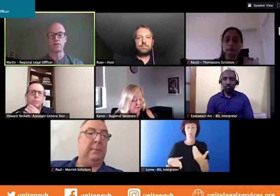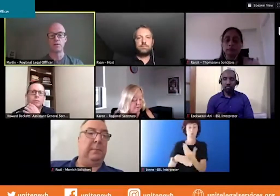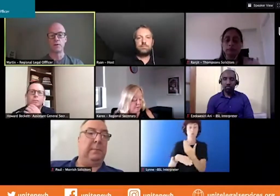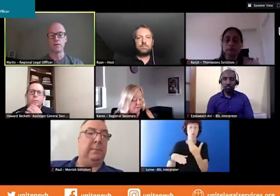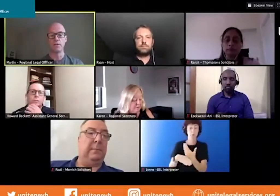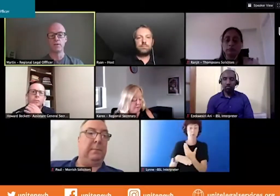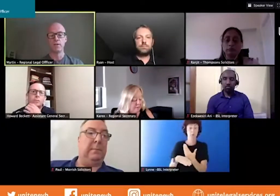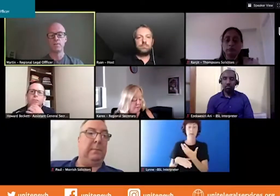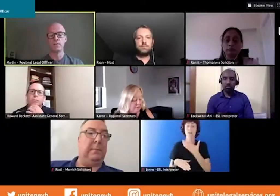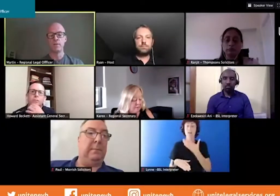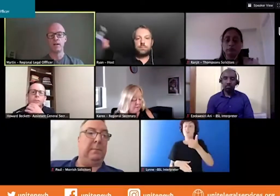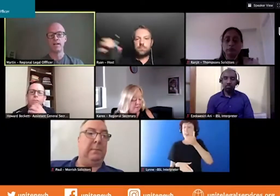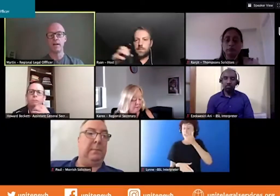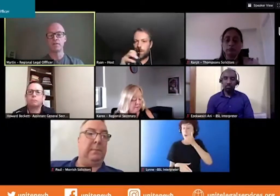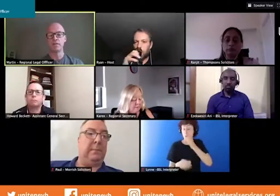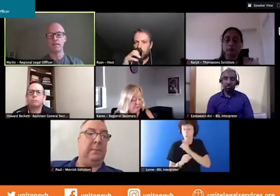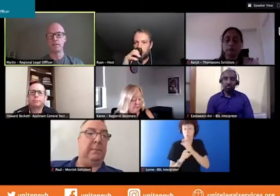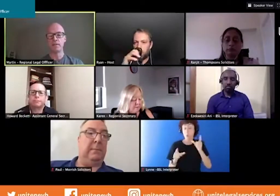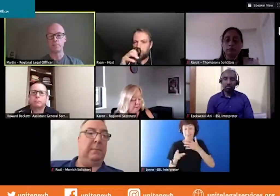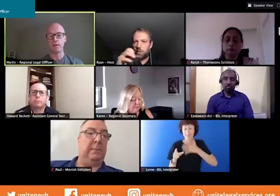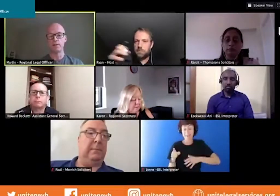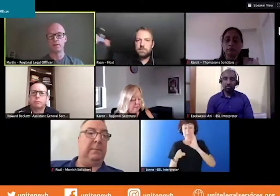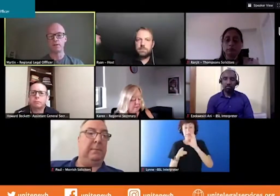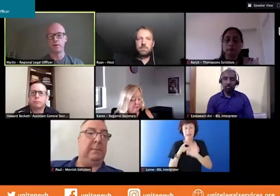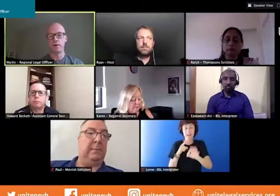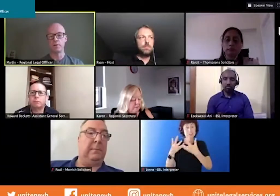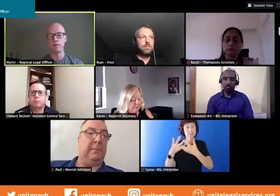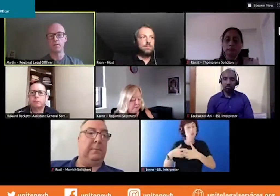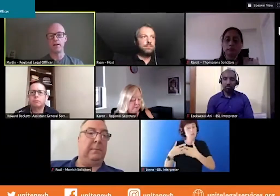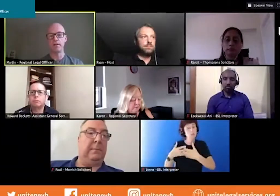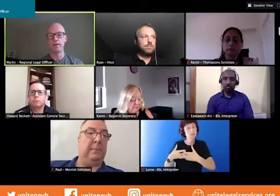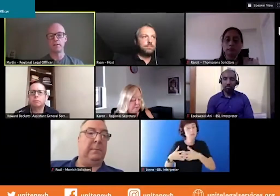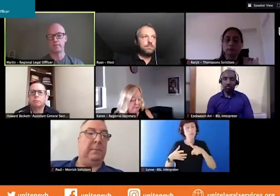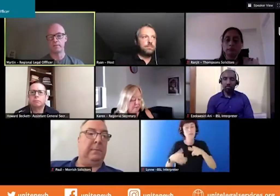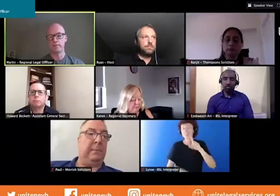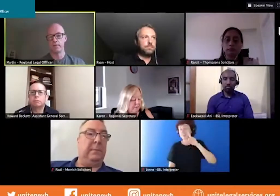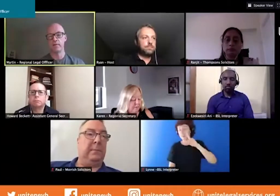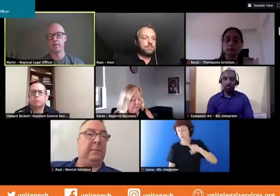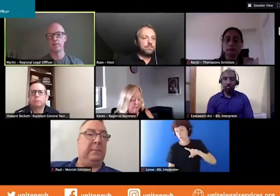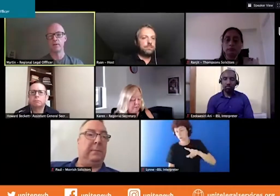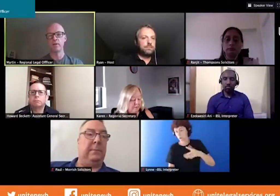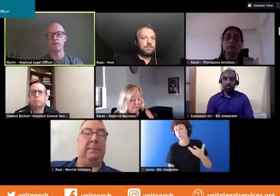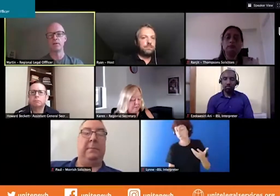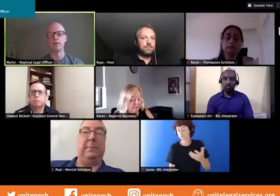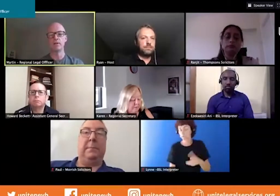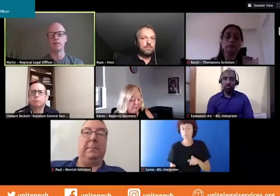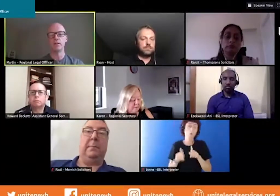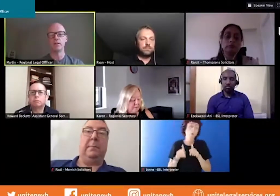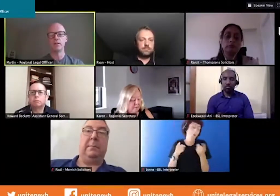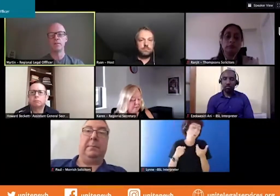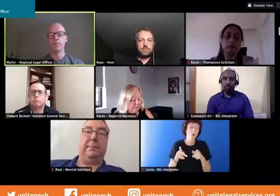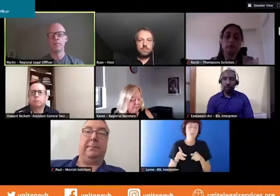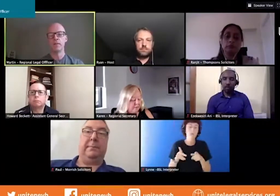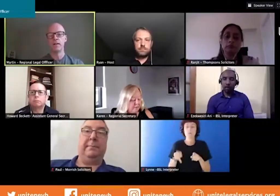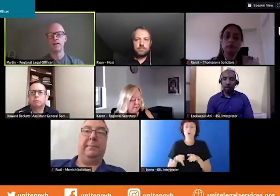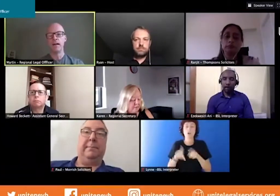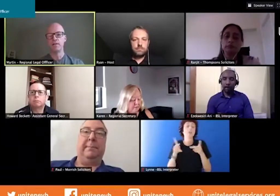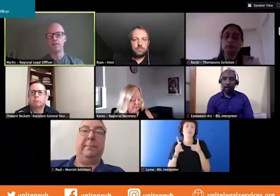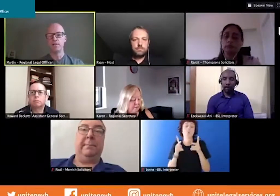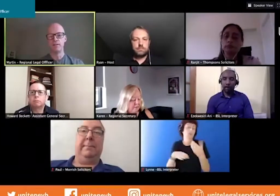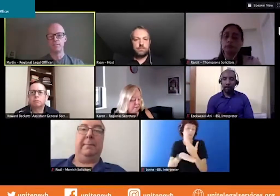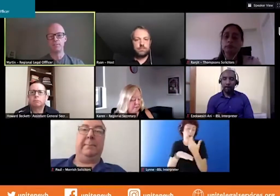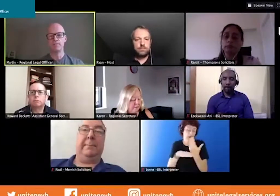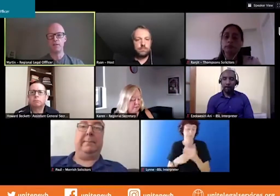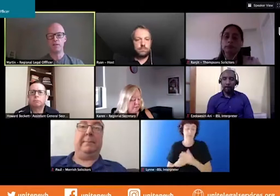specialist equipment, and they haven't given that specialist equipment or anything, an alternative. And that is